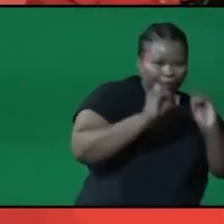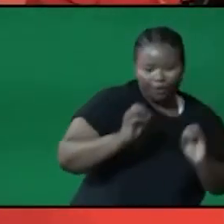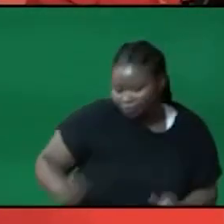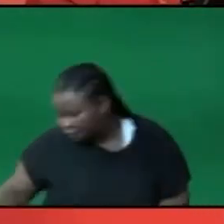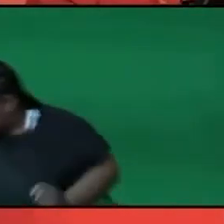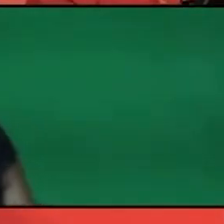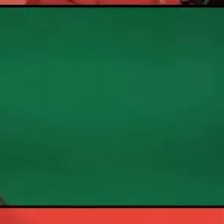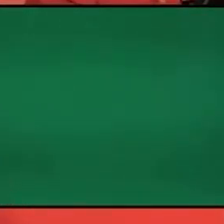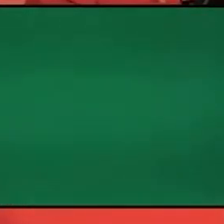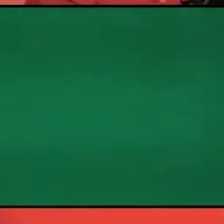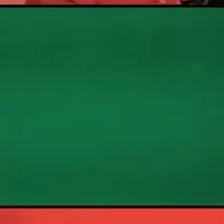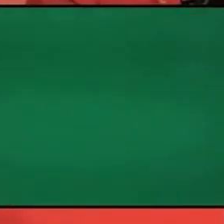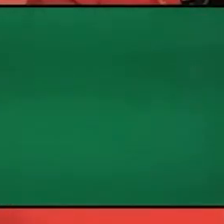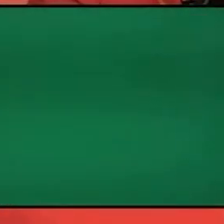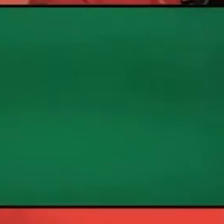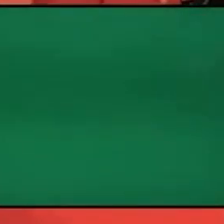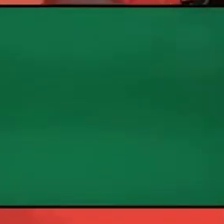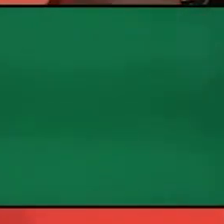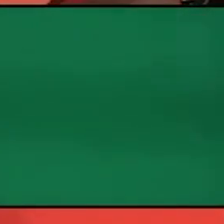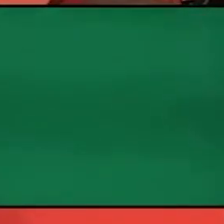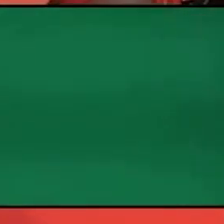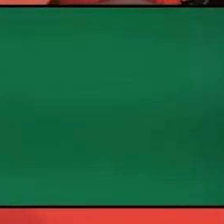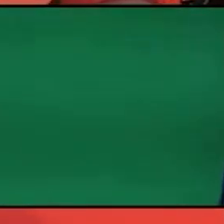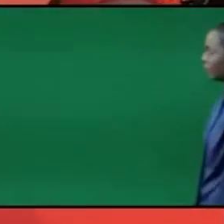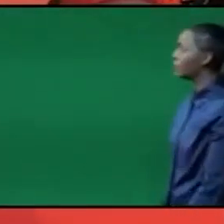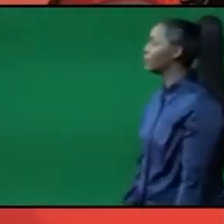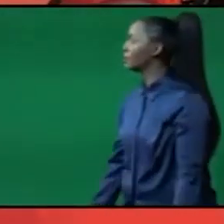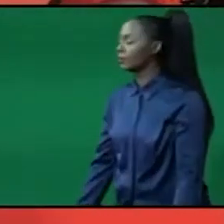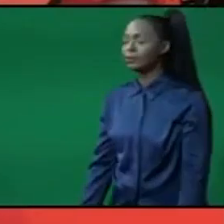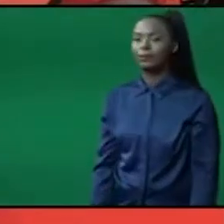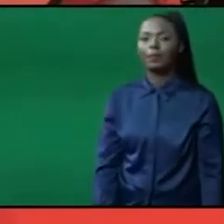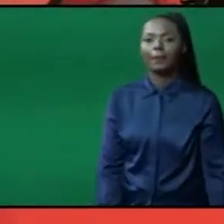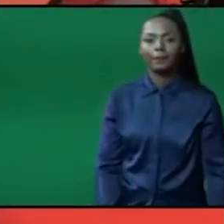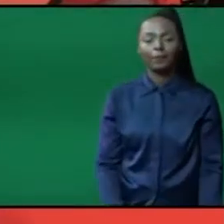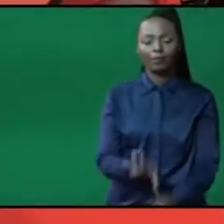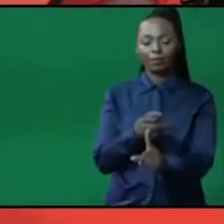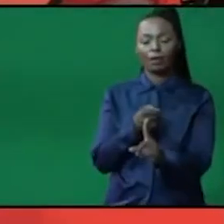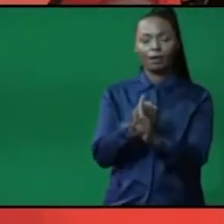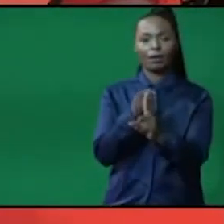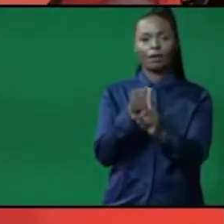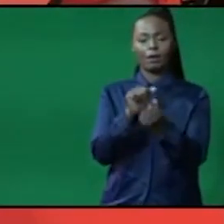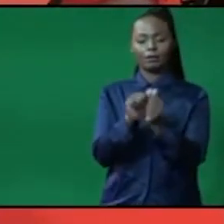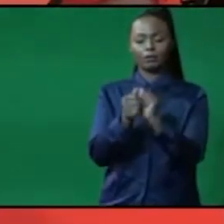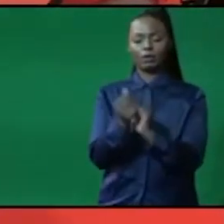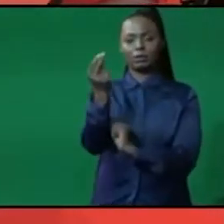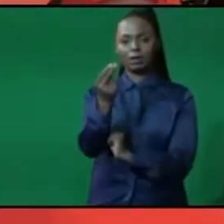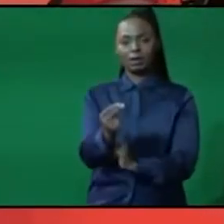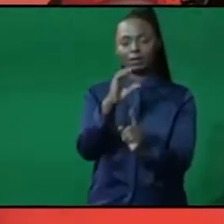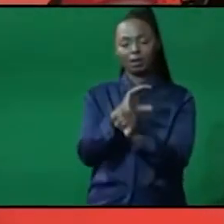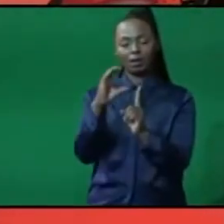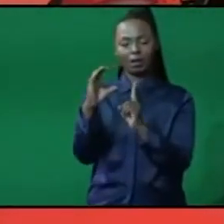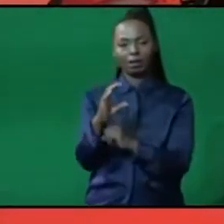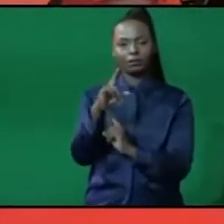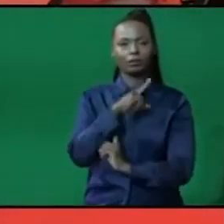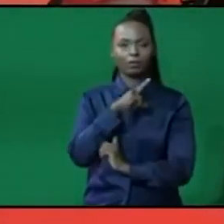We must be found fighting in sports, arts, and culture. It must never be a domain